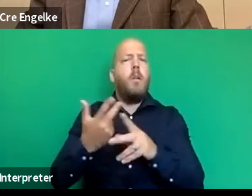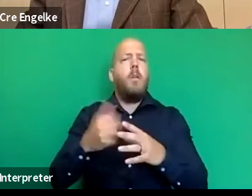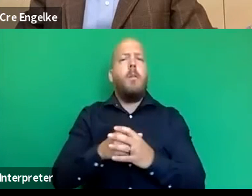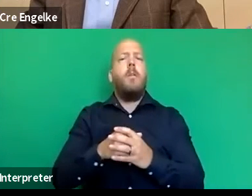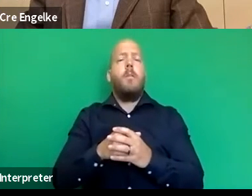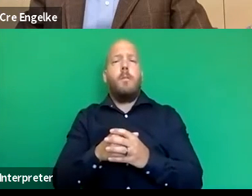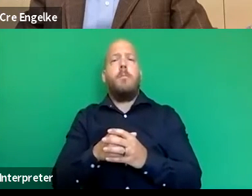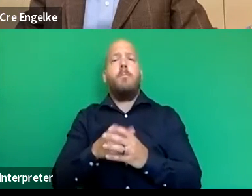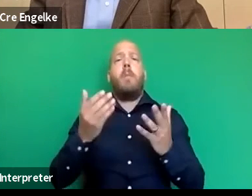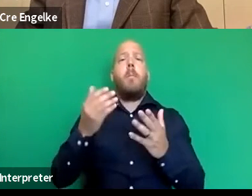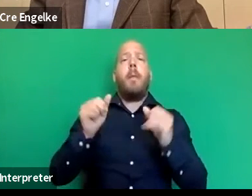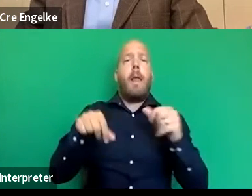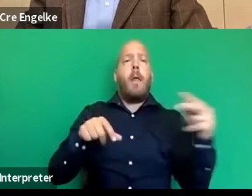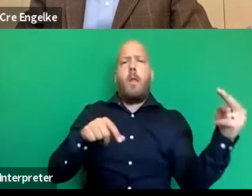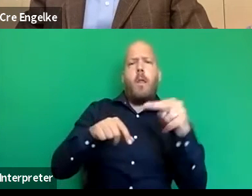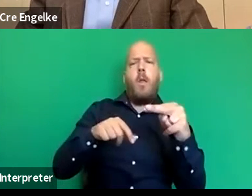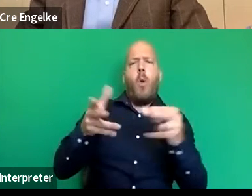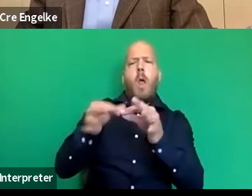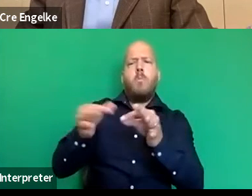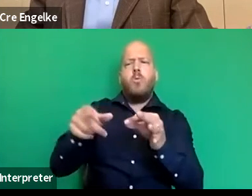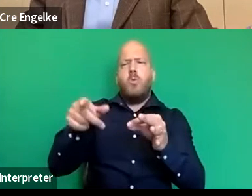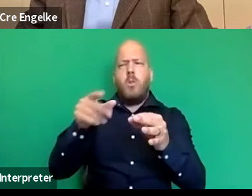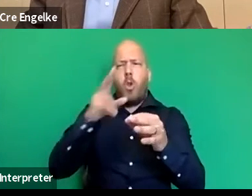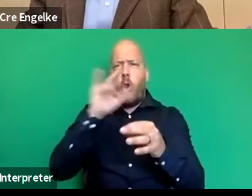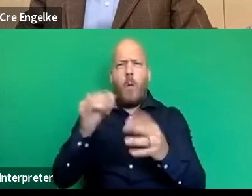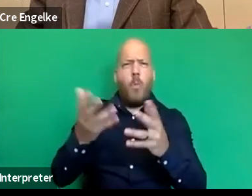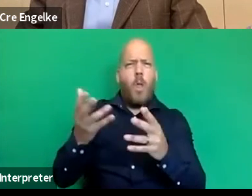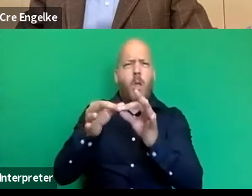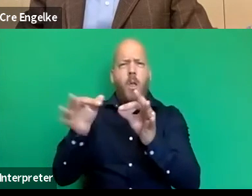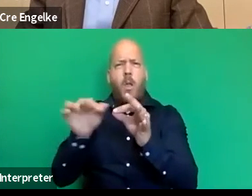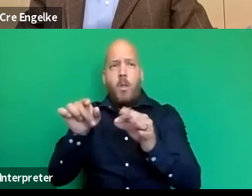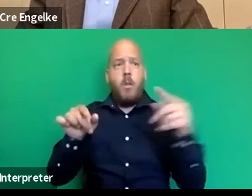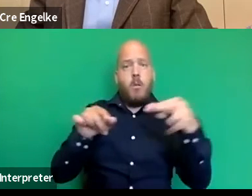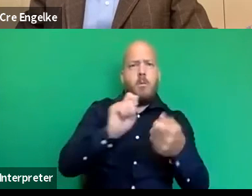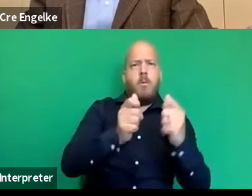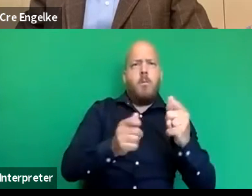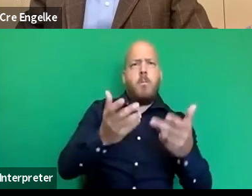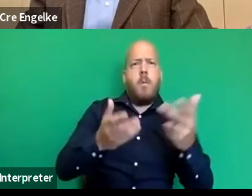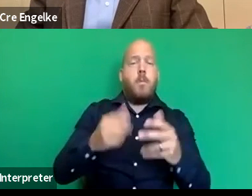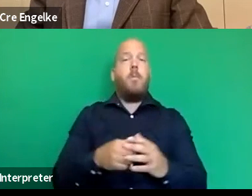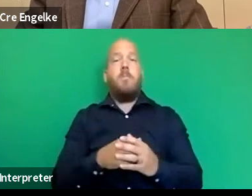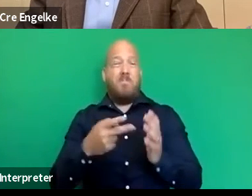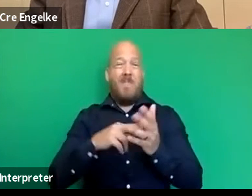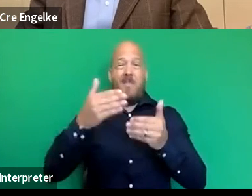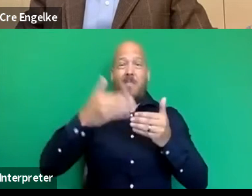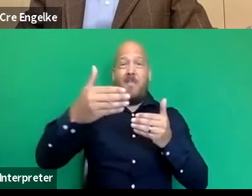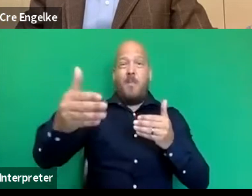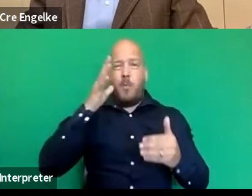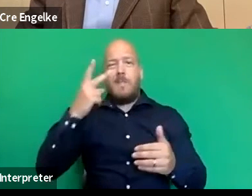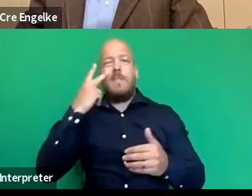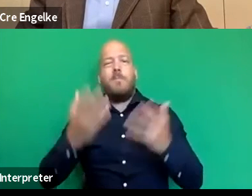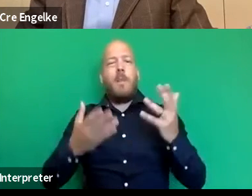those captions are. I think that's much more likely to happen when you have something like ASR